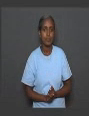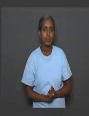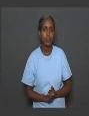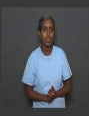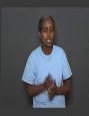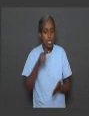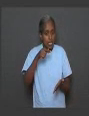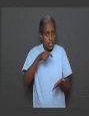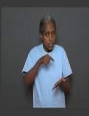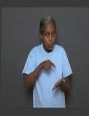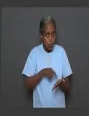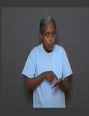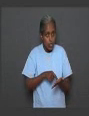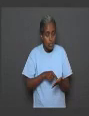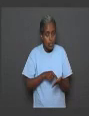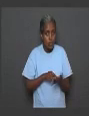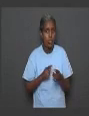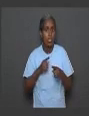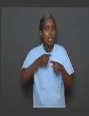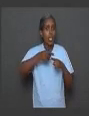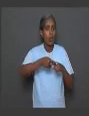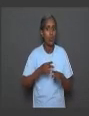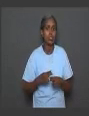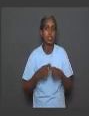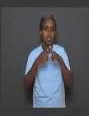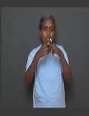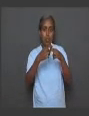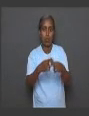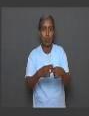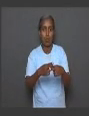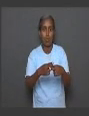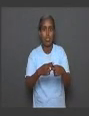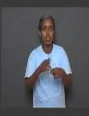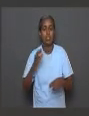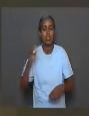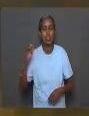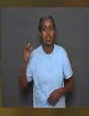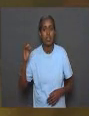The point where they cross is called the orthocenter.